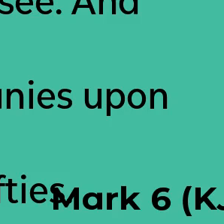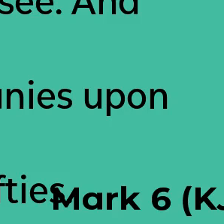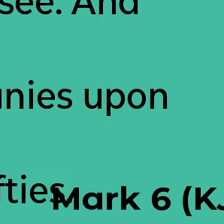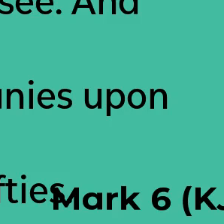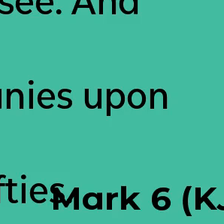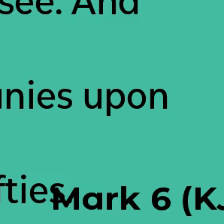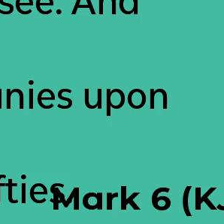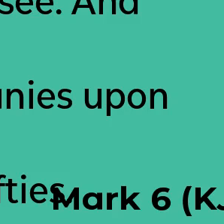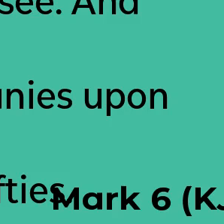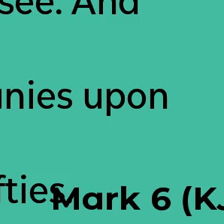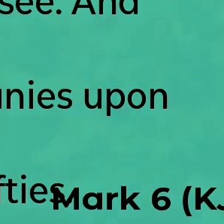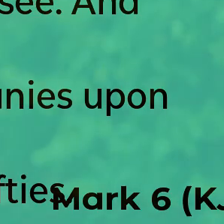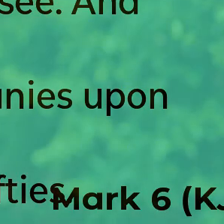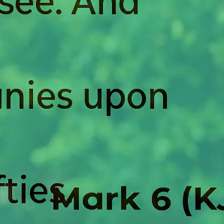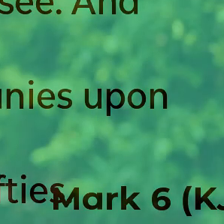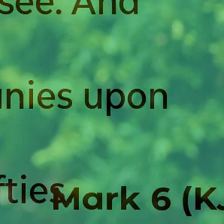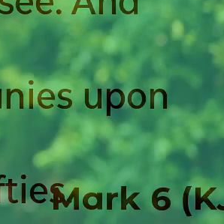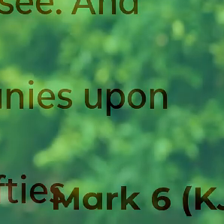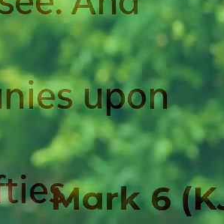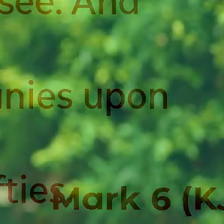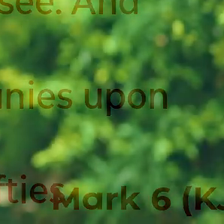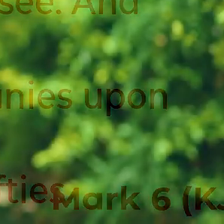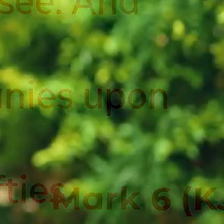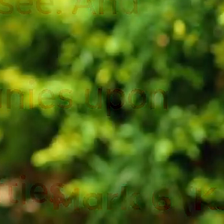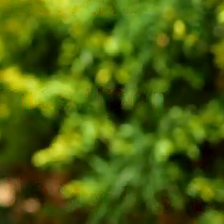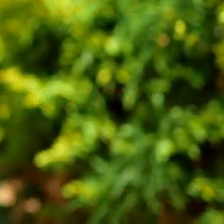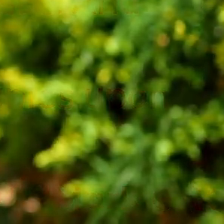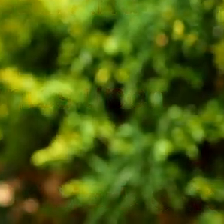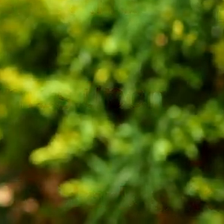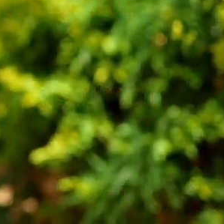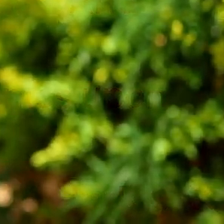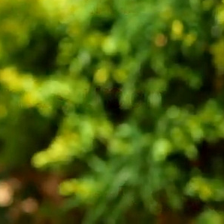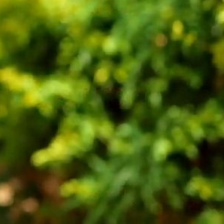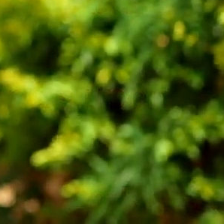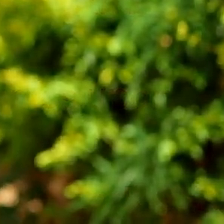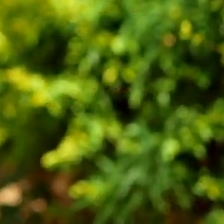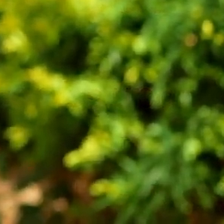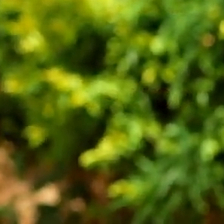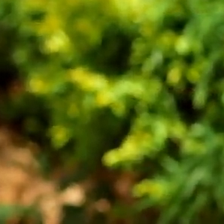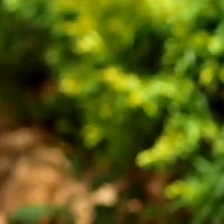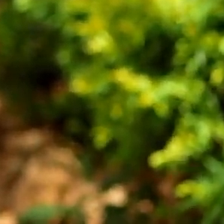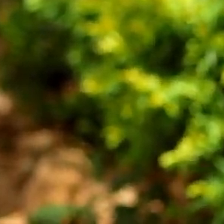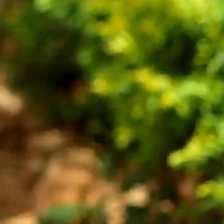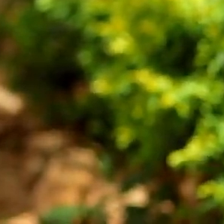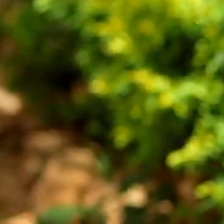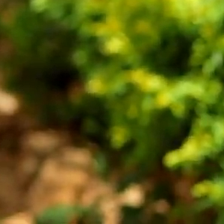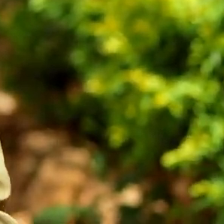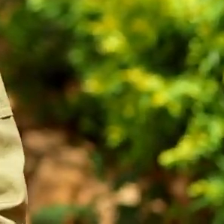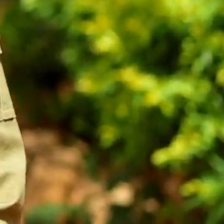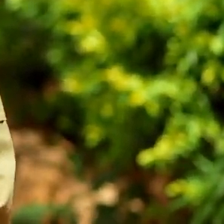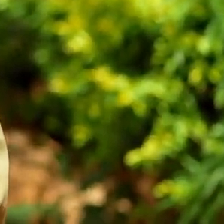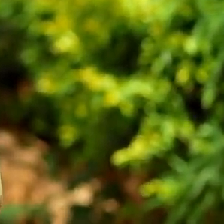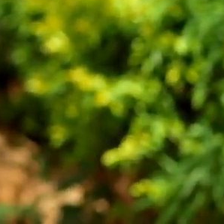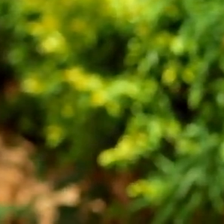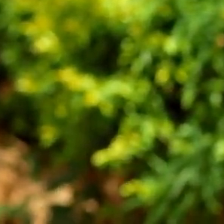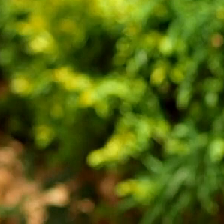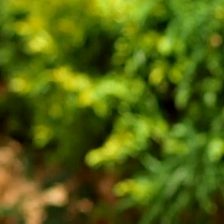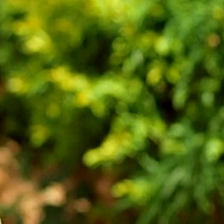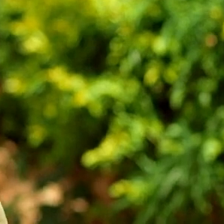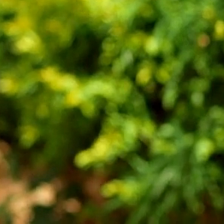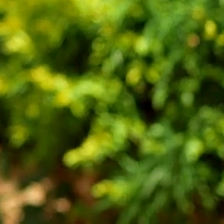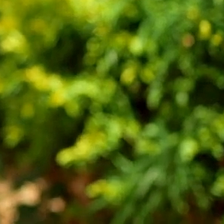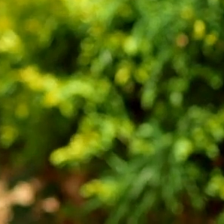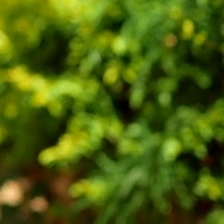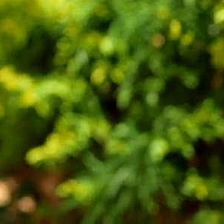and fifties. And then you know how the story goes. And then he took the bread and he blessed it and broke it